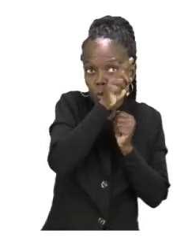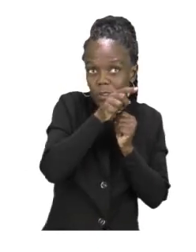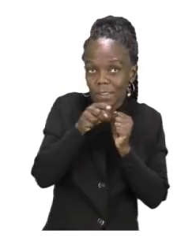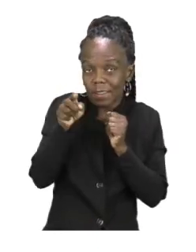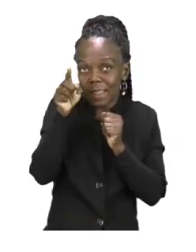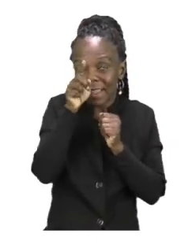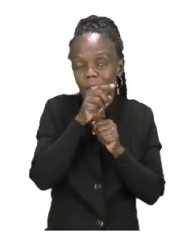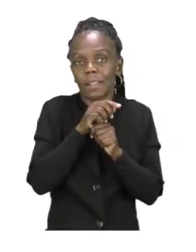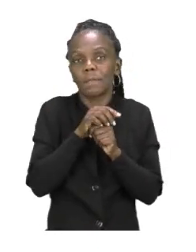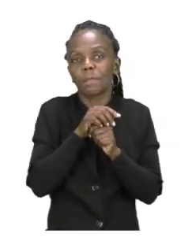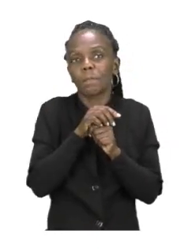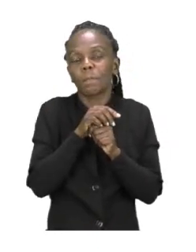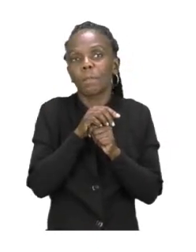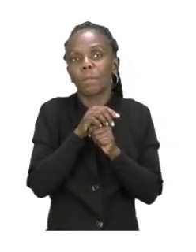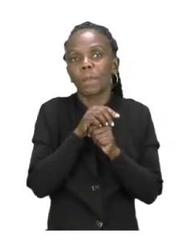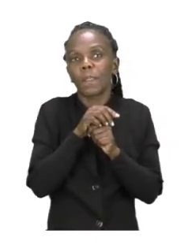is below.